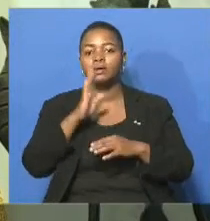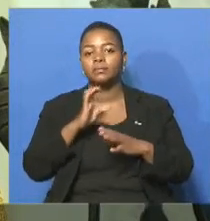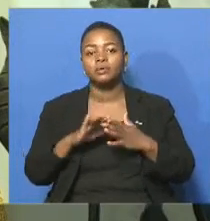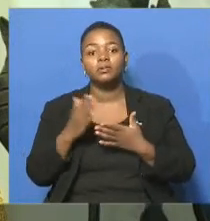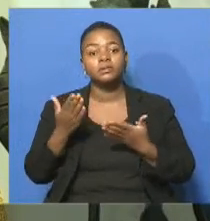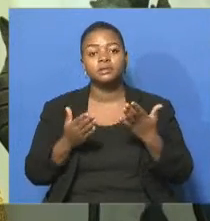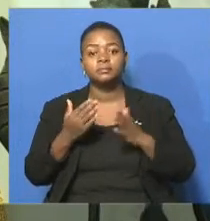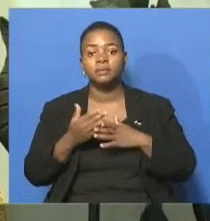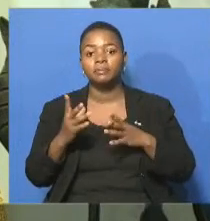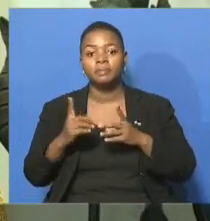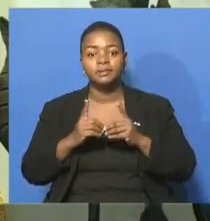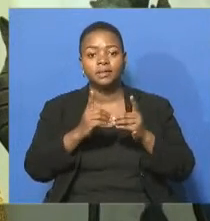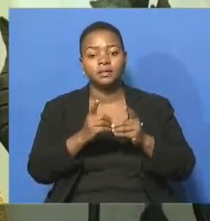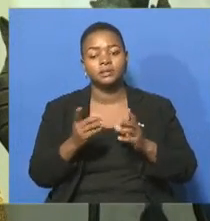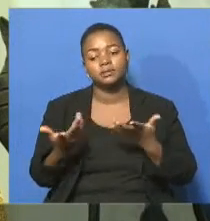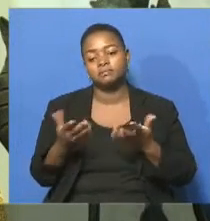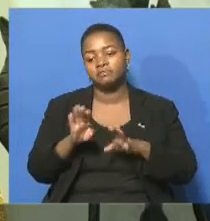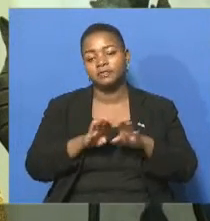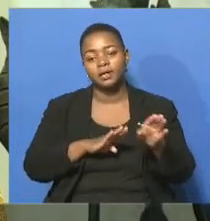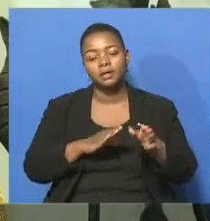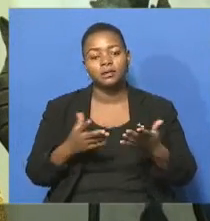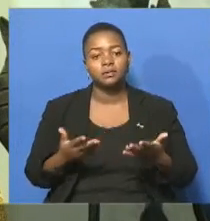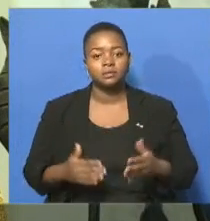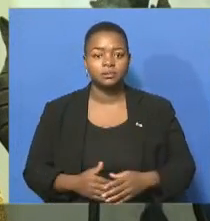out the way that they intended.